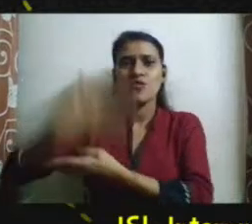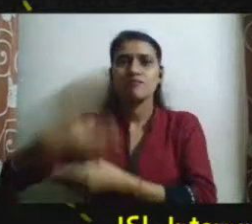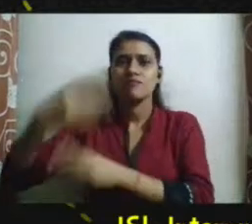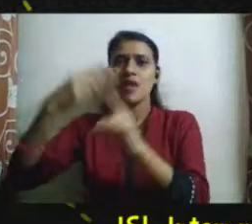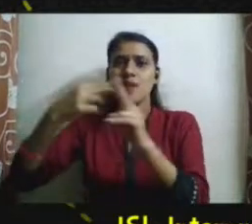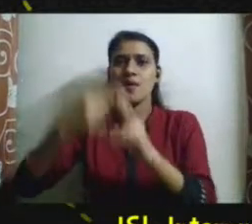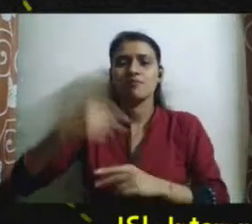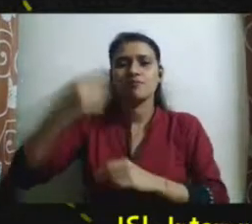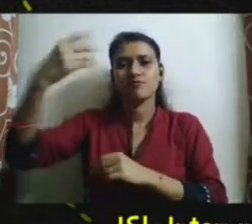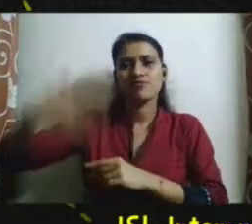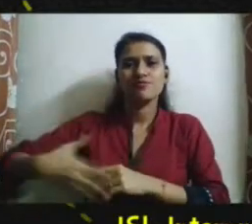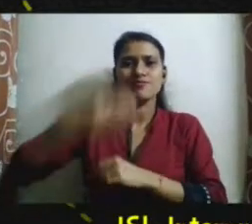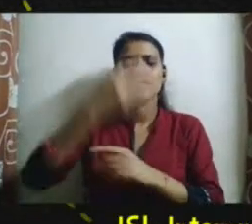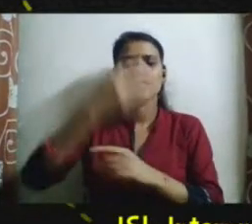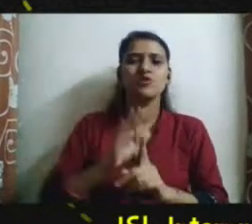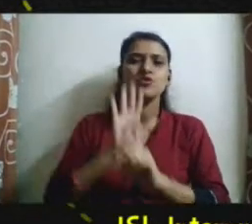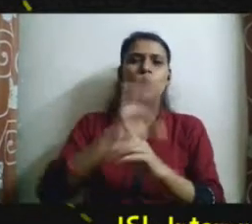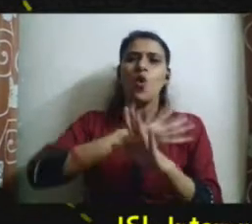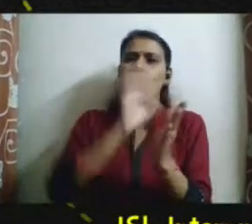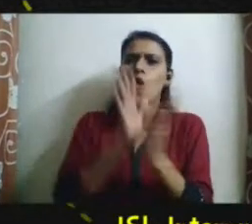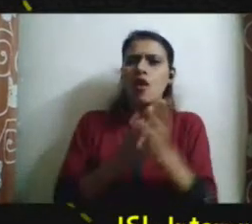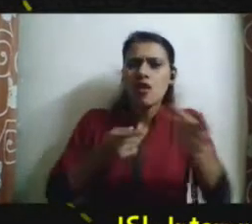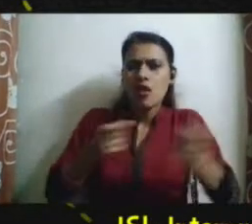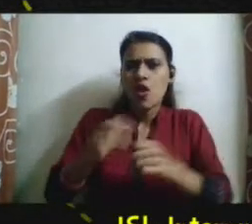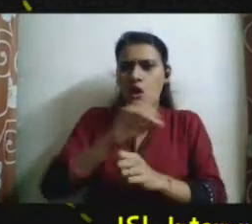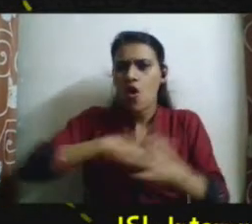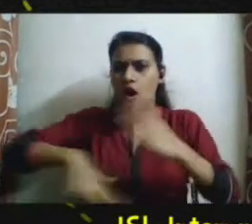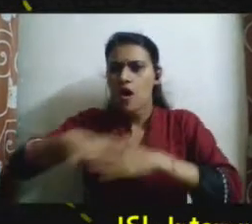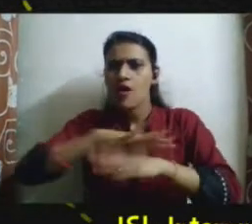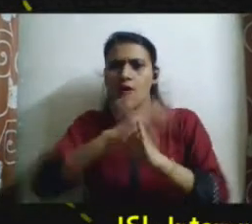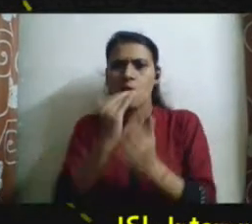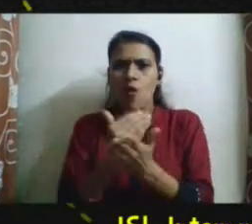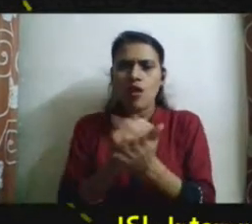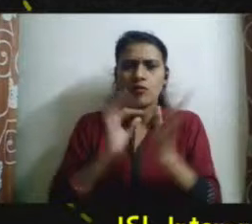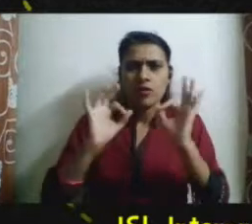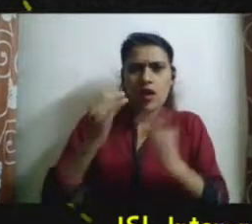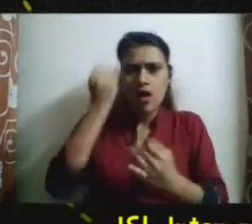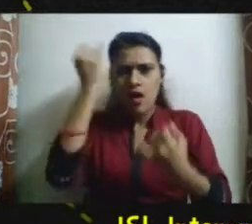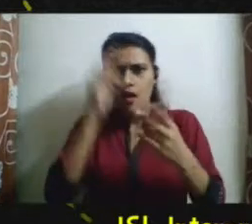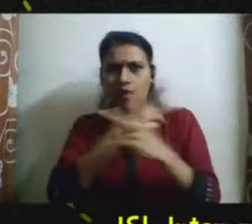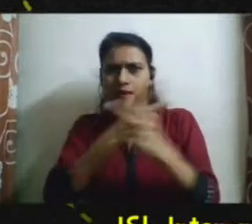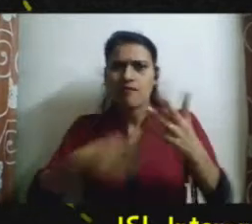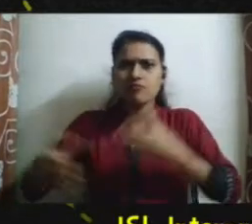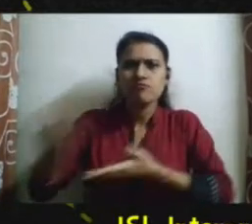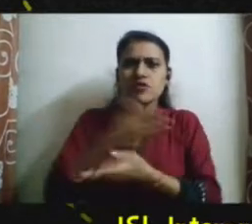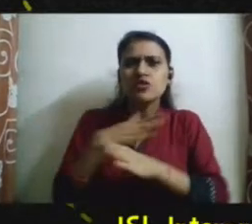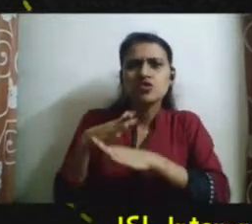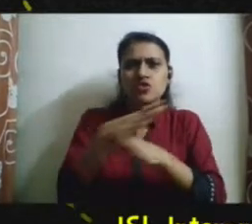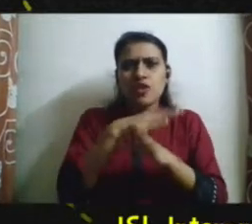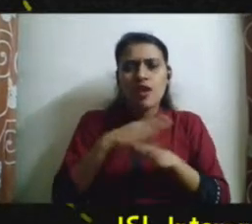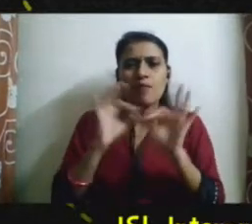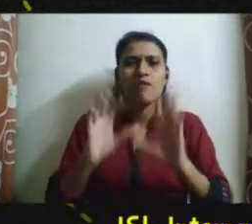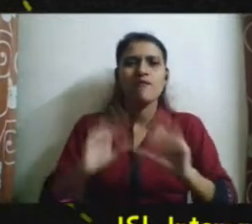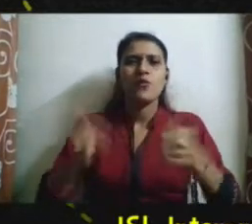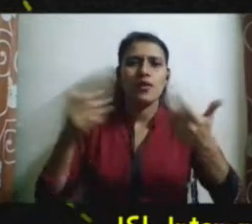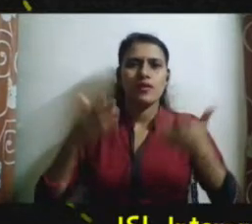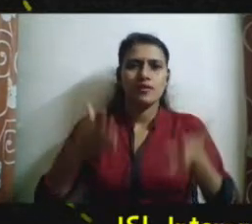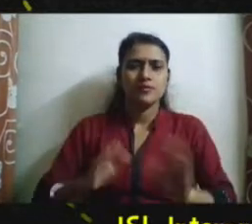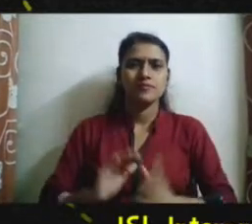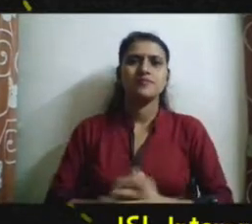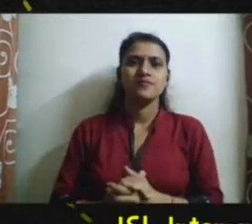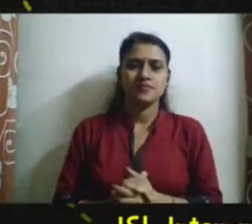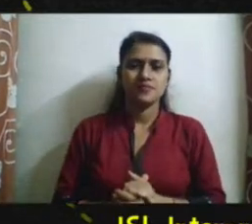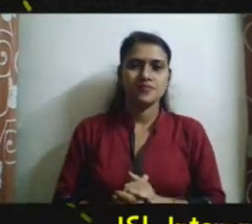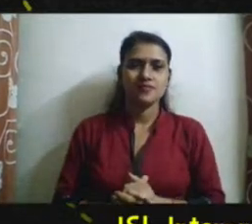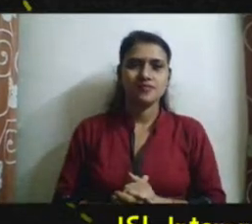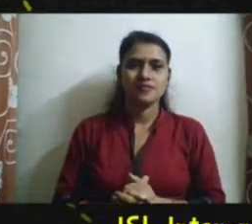streaming, the overall management of putting everything, that all these diverse ideas that we had together and giving it a shape that could be brought in front of everybody,